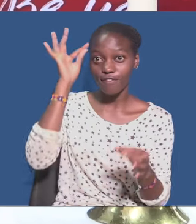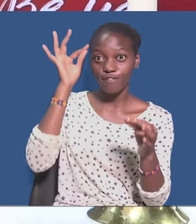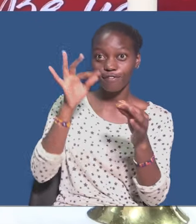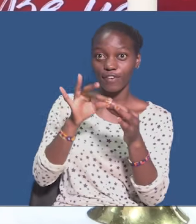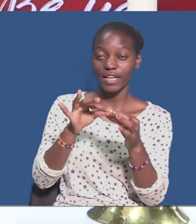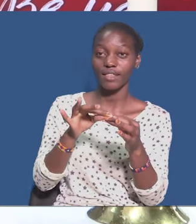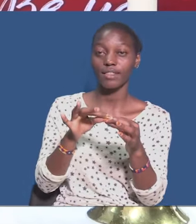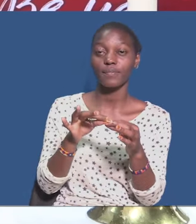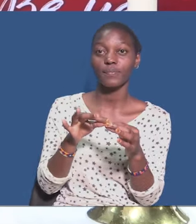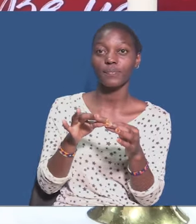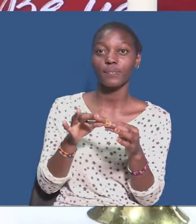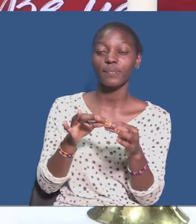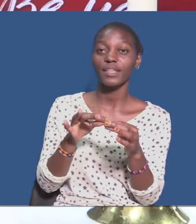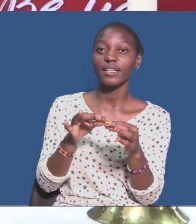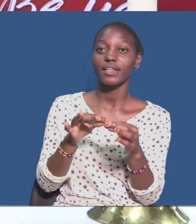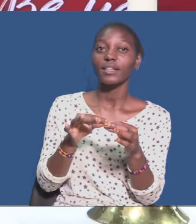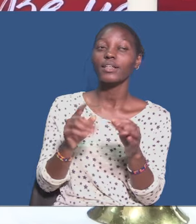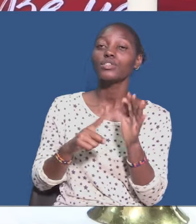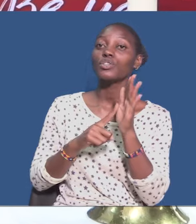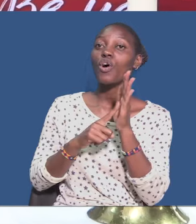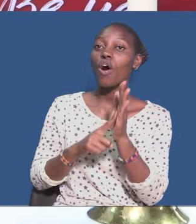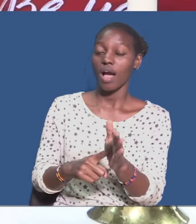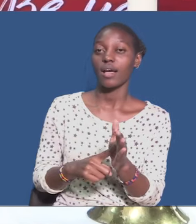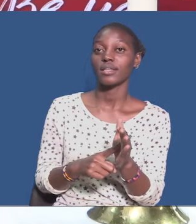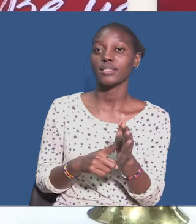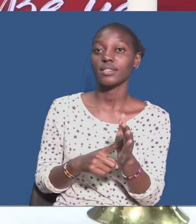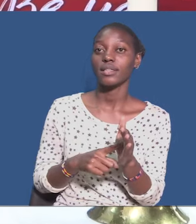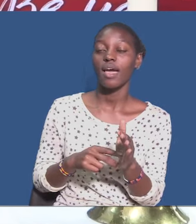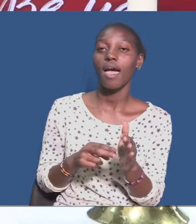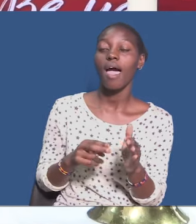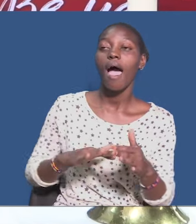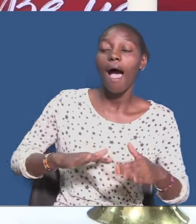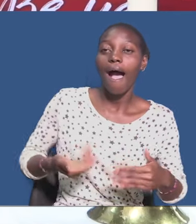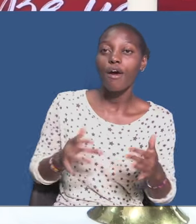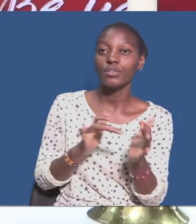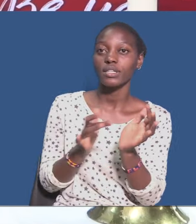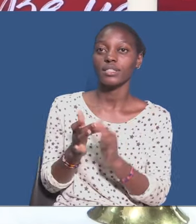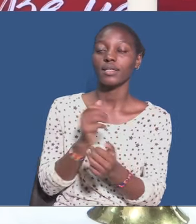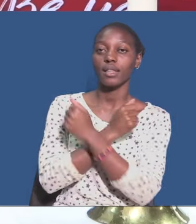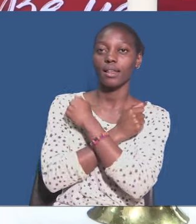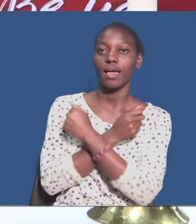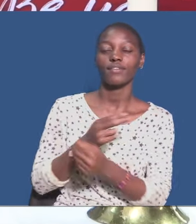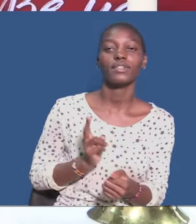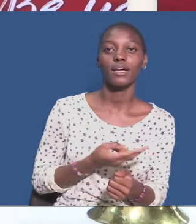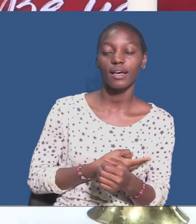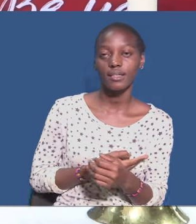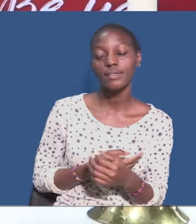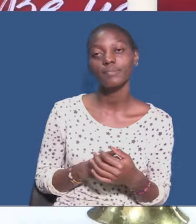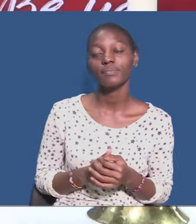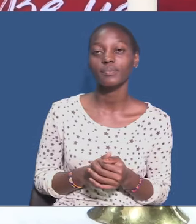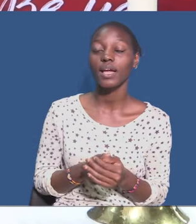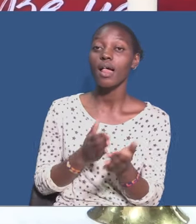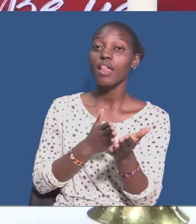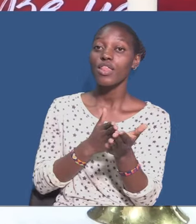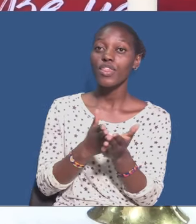past, present sins, and even future ones. And